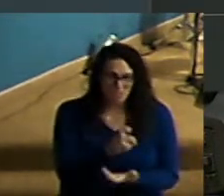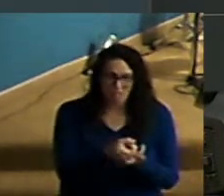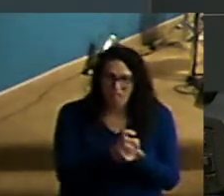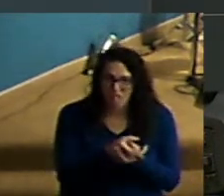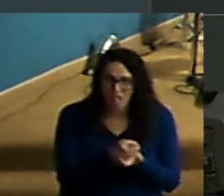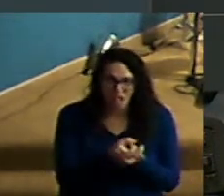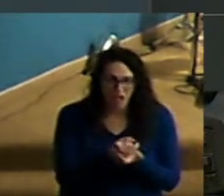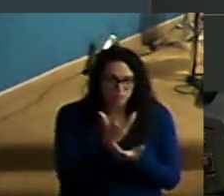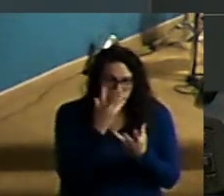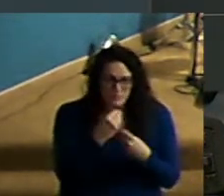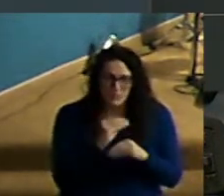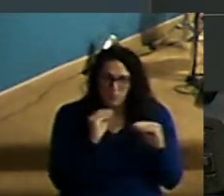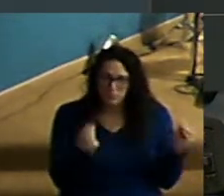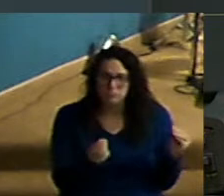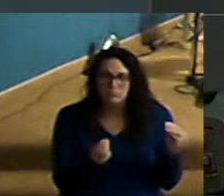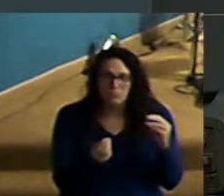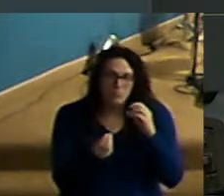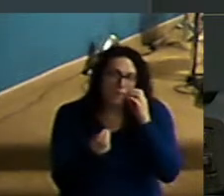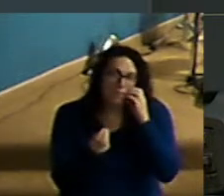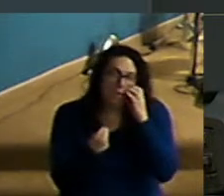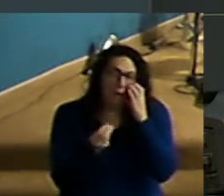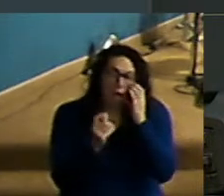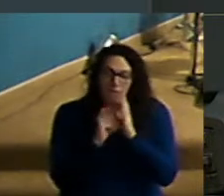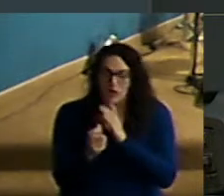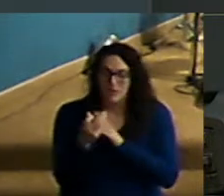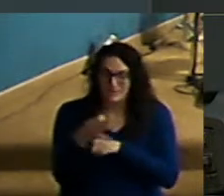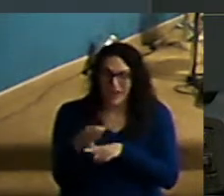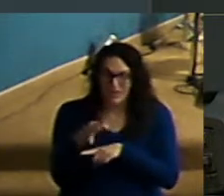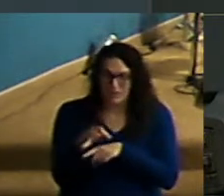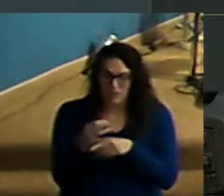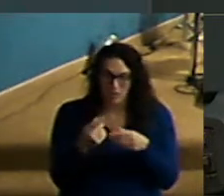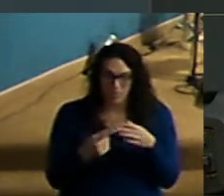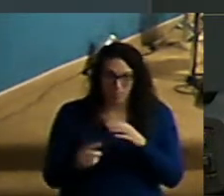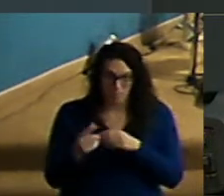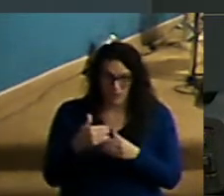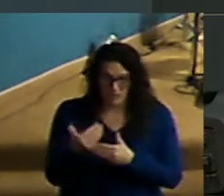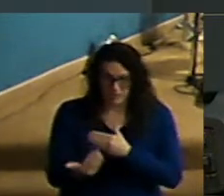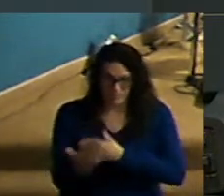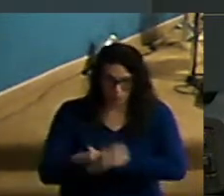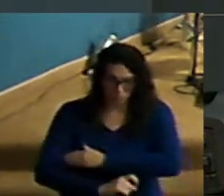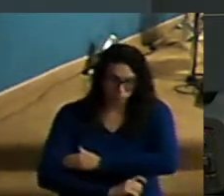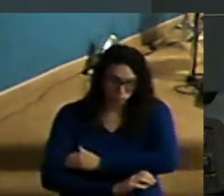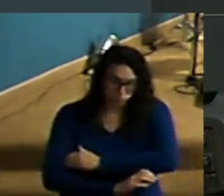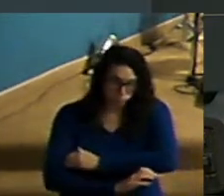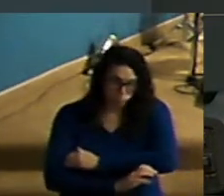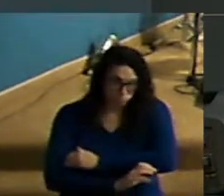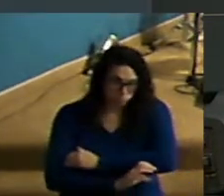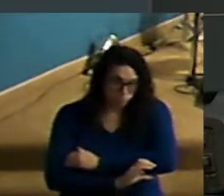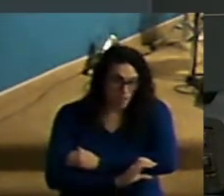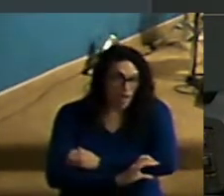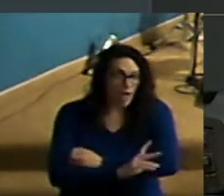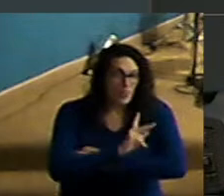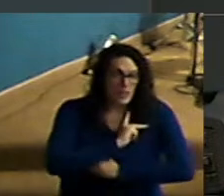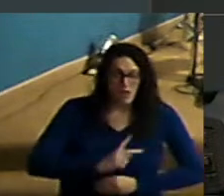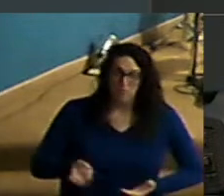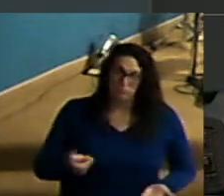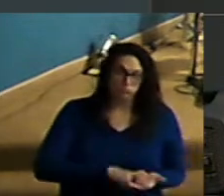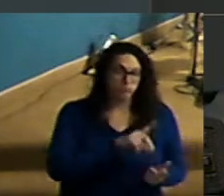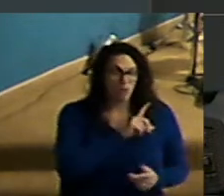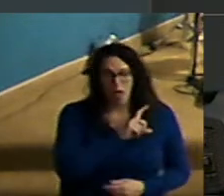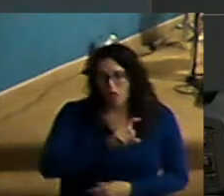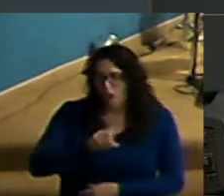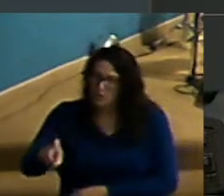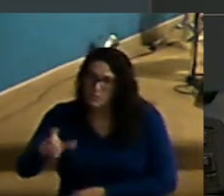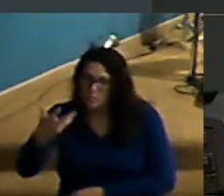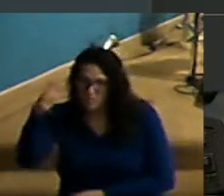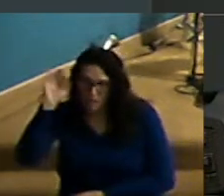not sleep, sleepless night. Verse 19, at first light of dawn, the king got up, hurried to the lion's